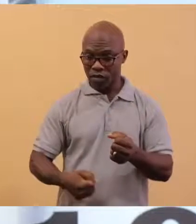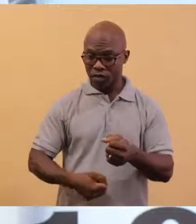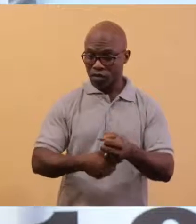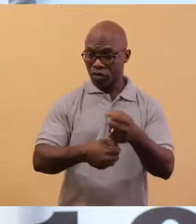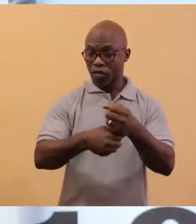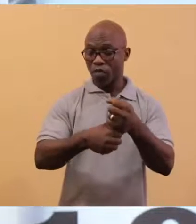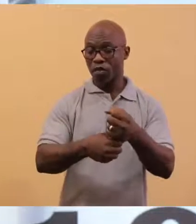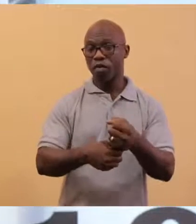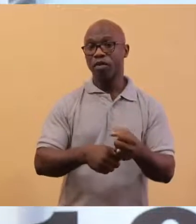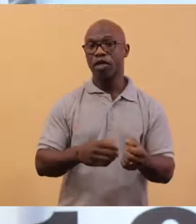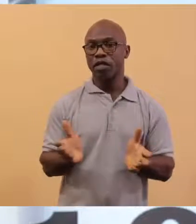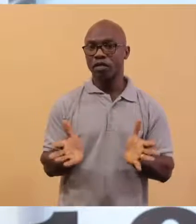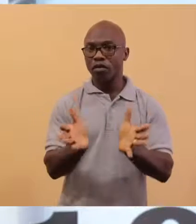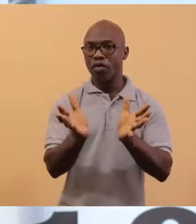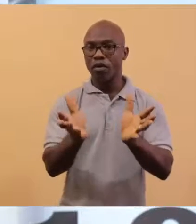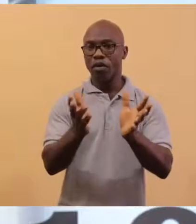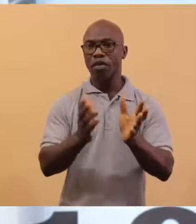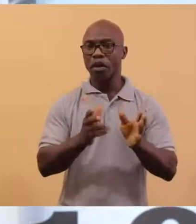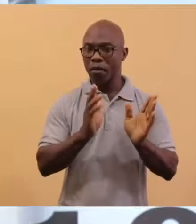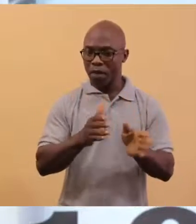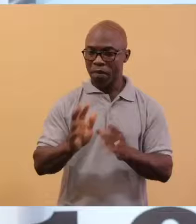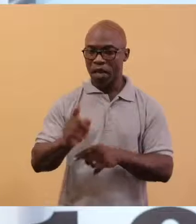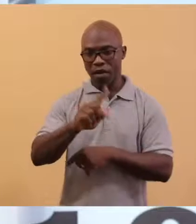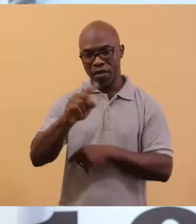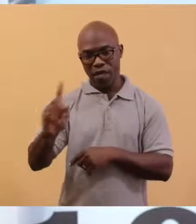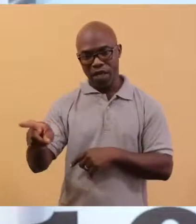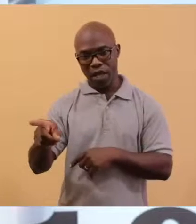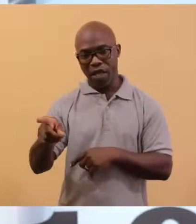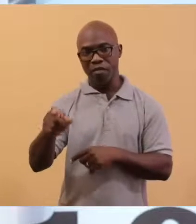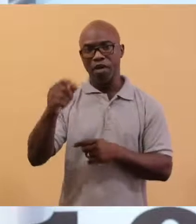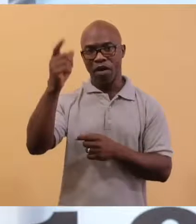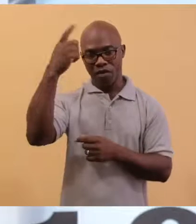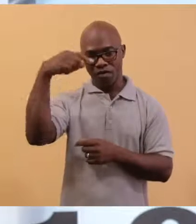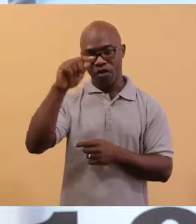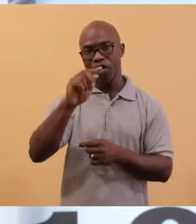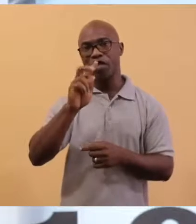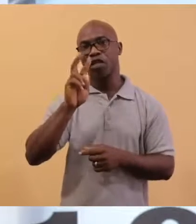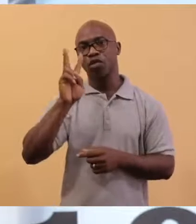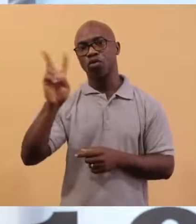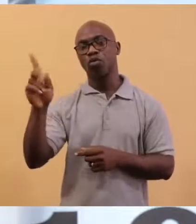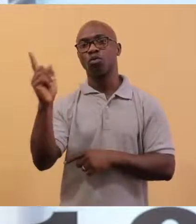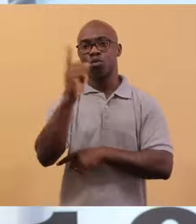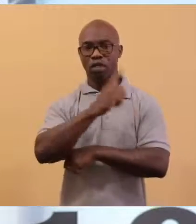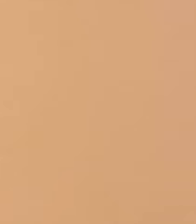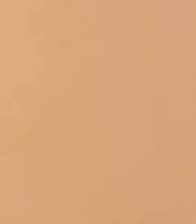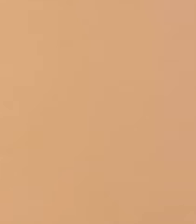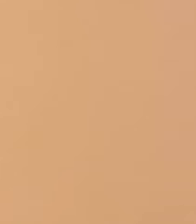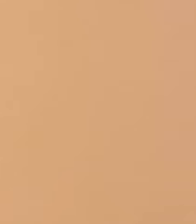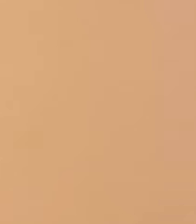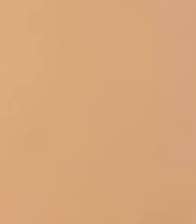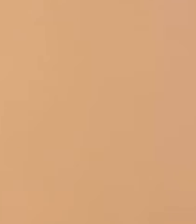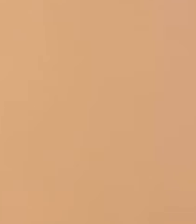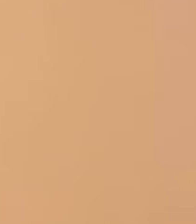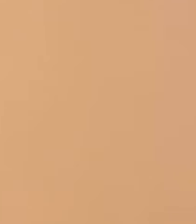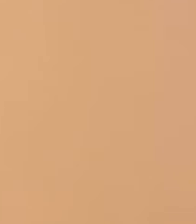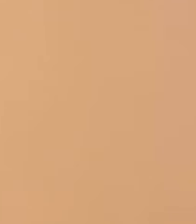and encourage as you prepare them mentally for the 2 days of exams.